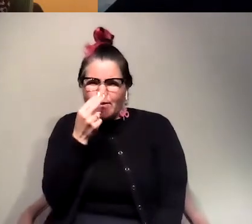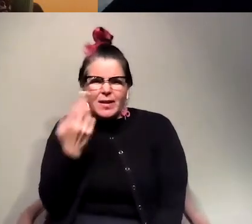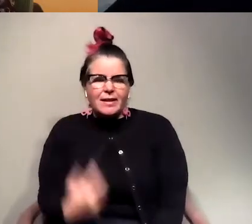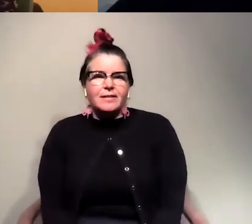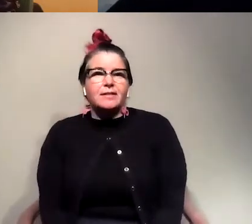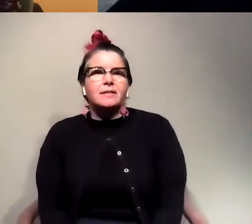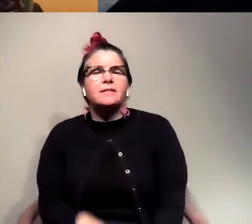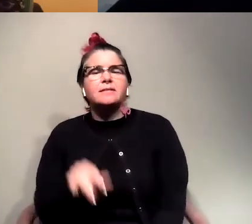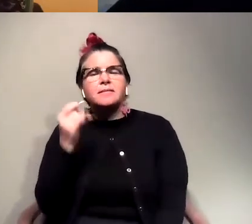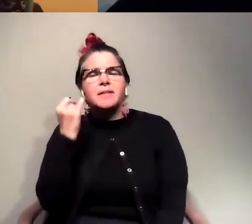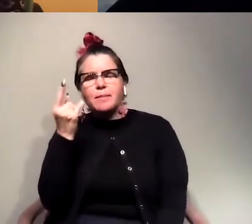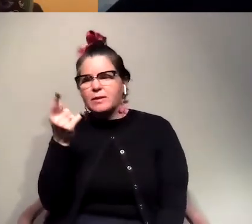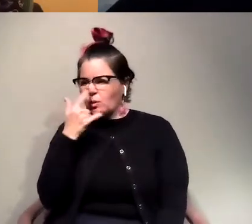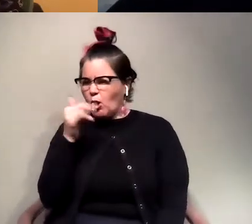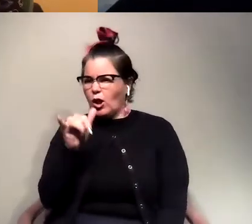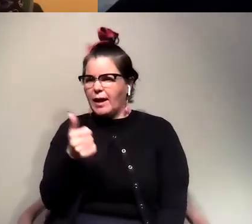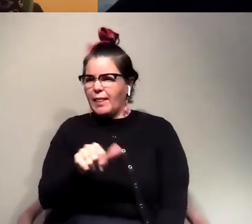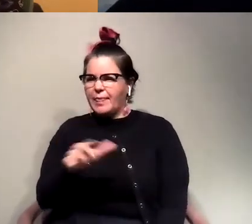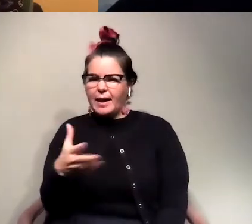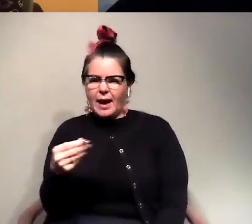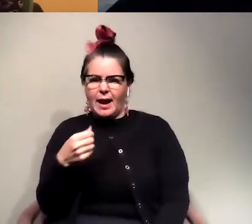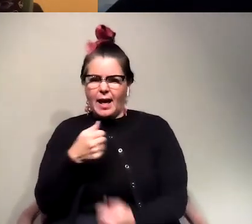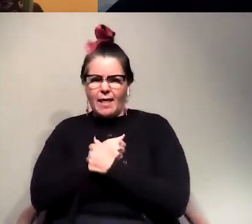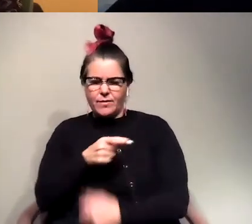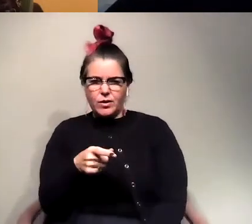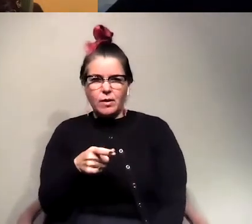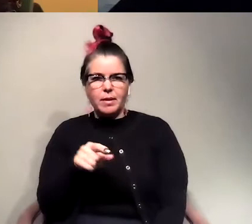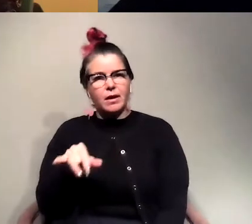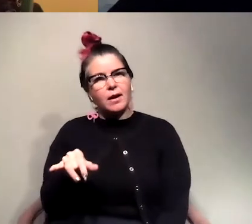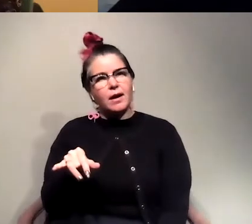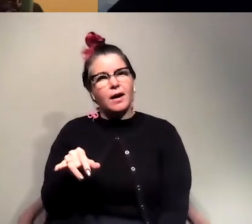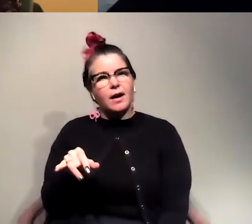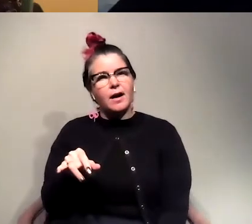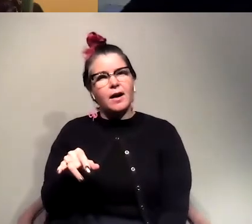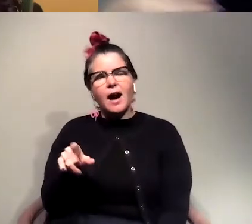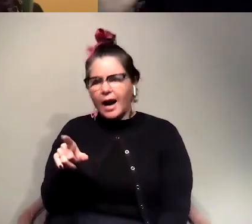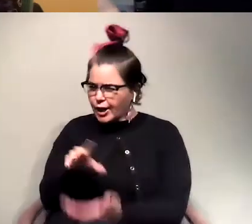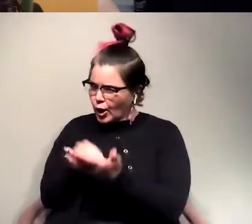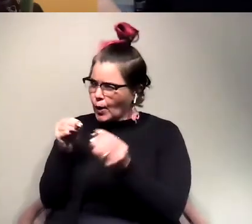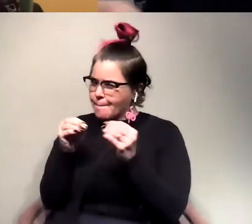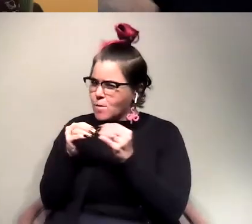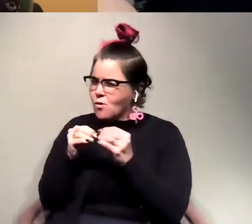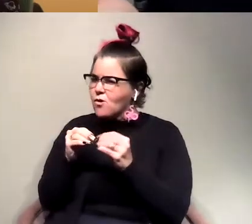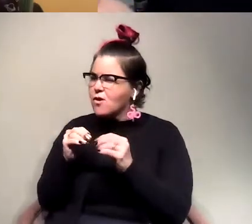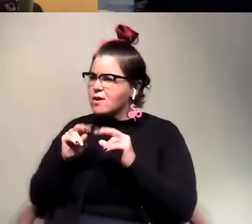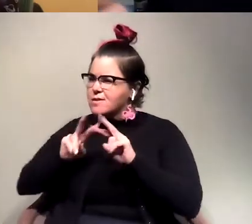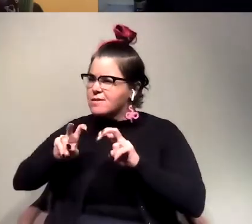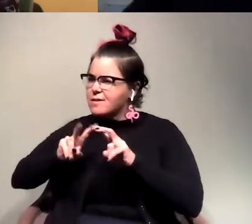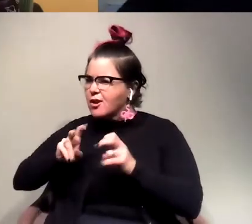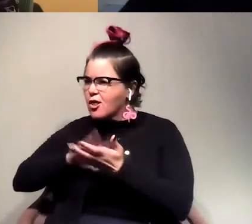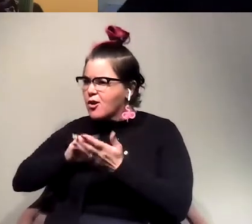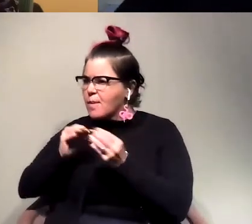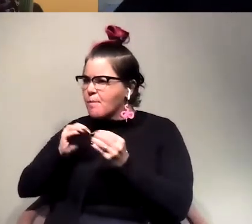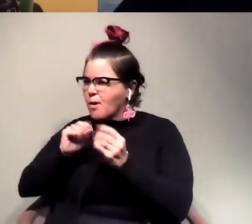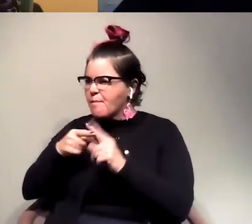If someone said you look like a thing and I love you, to me, I'd be like, I think I need to know more. I think I need to dig into whatever the heck this person's